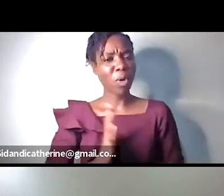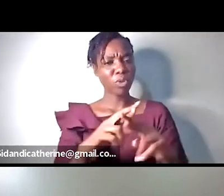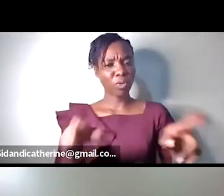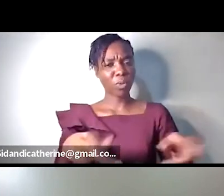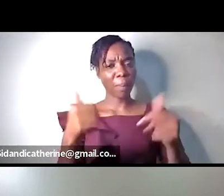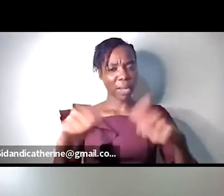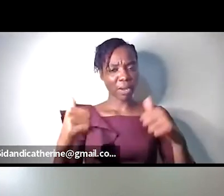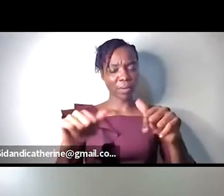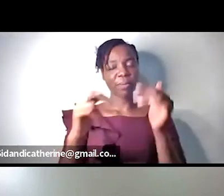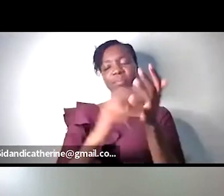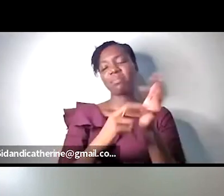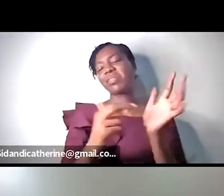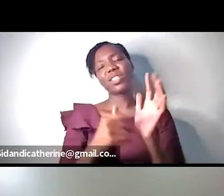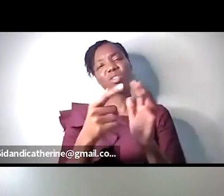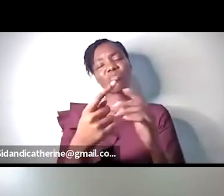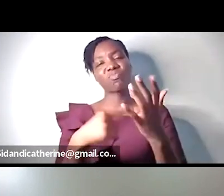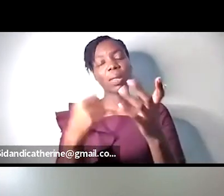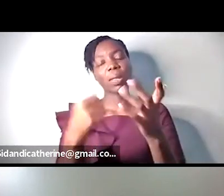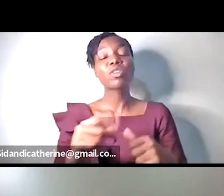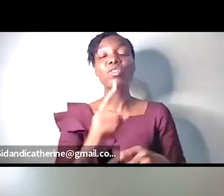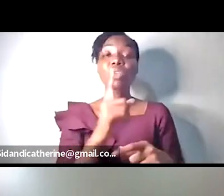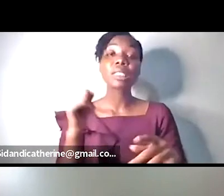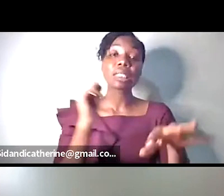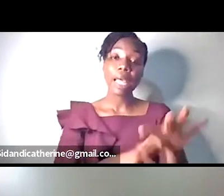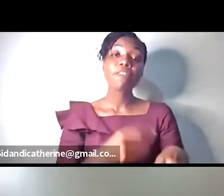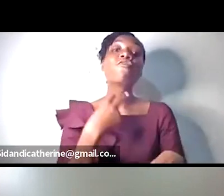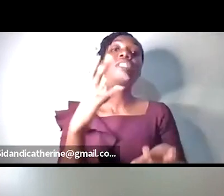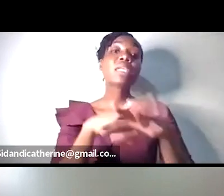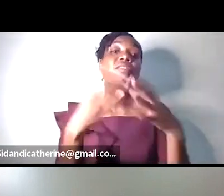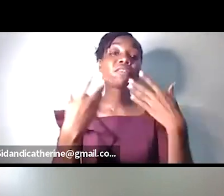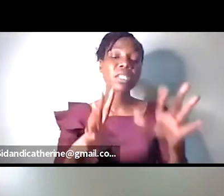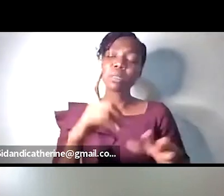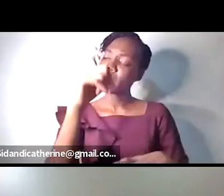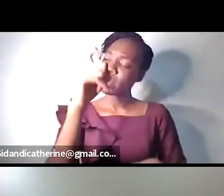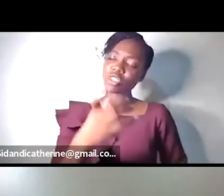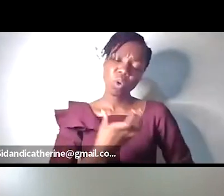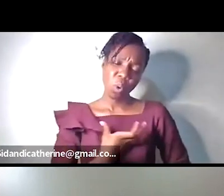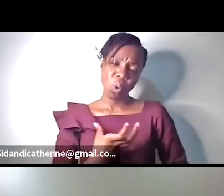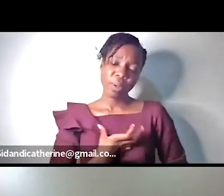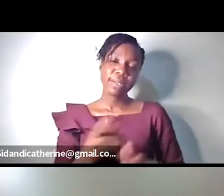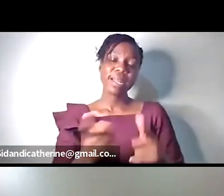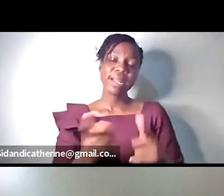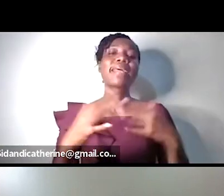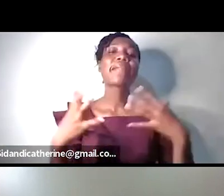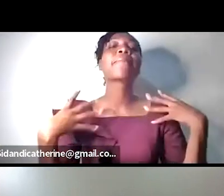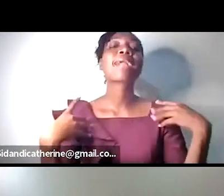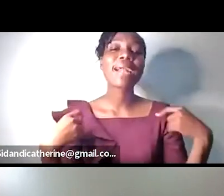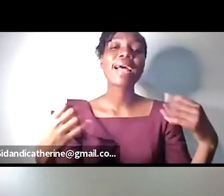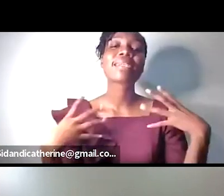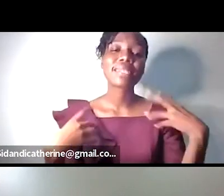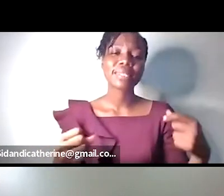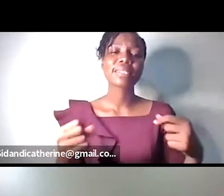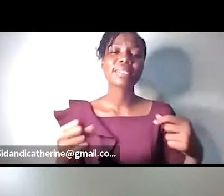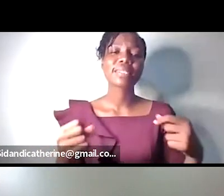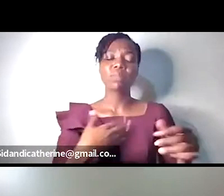level. Once you find a voice, hone it and practice. That is what I have done. And that is what I would like to urge the women